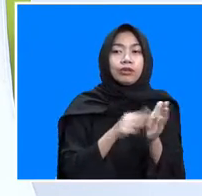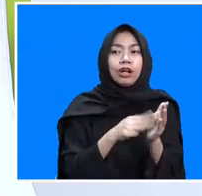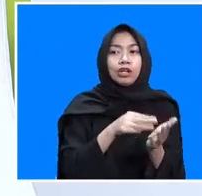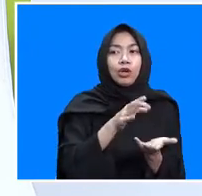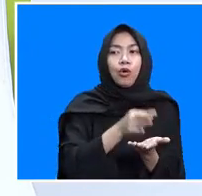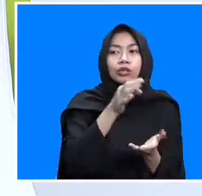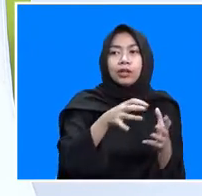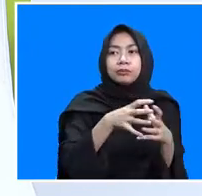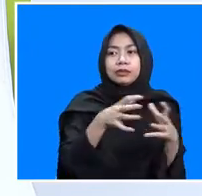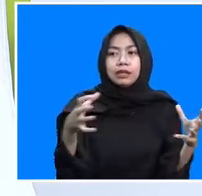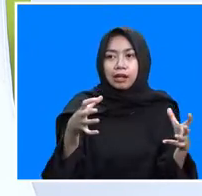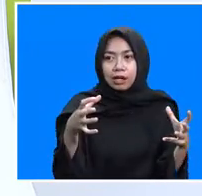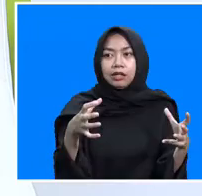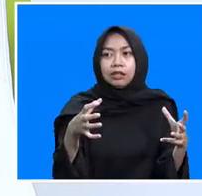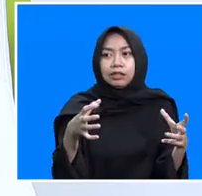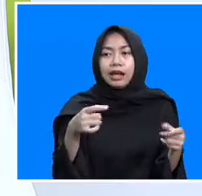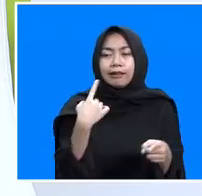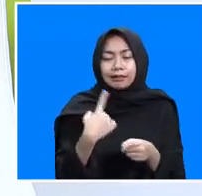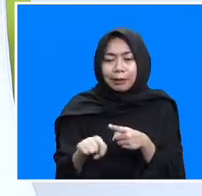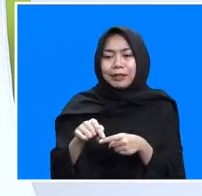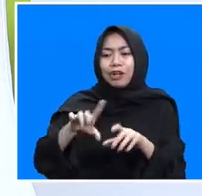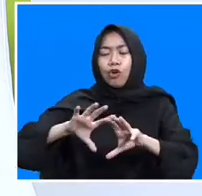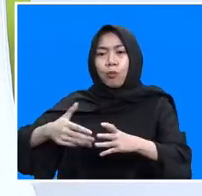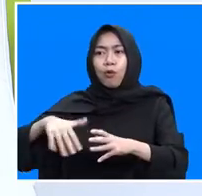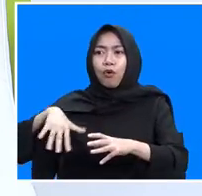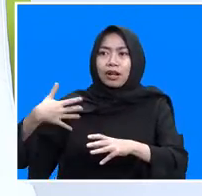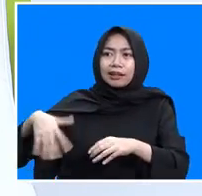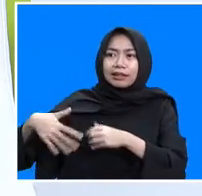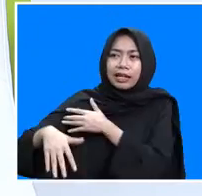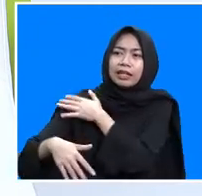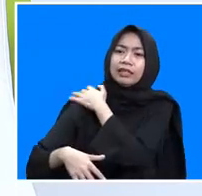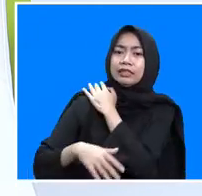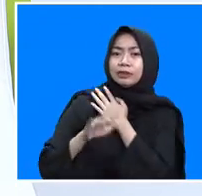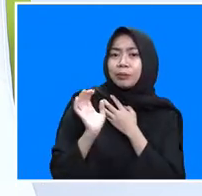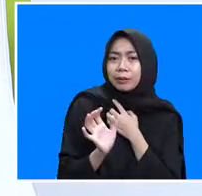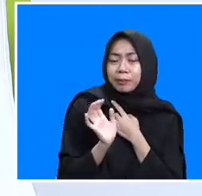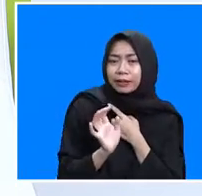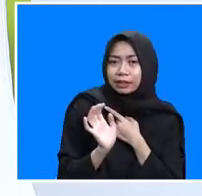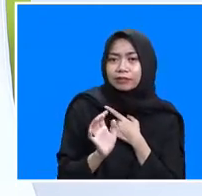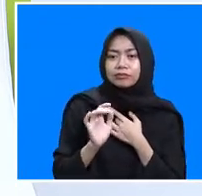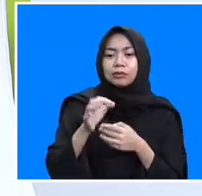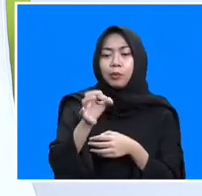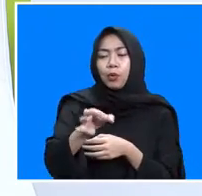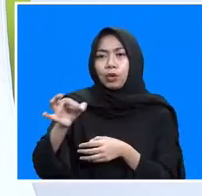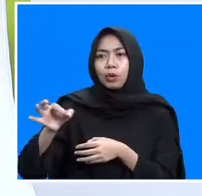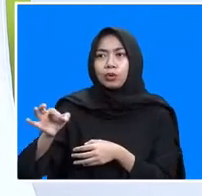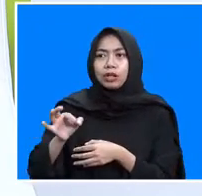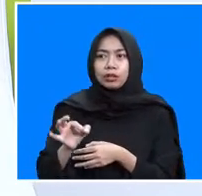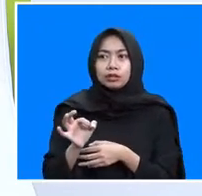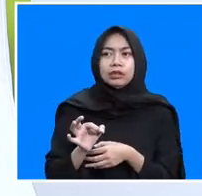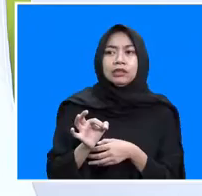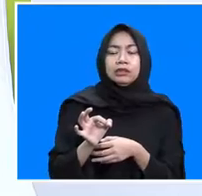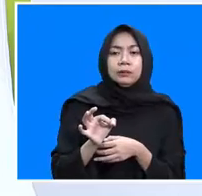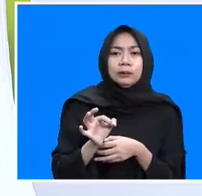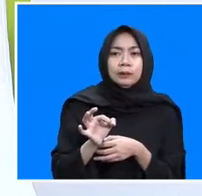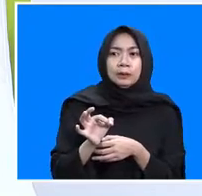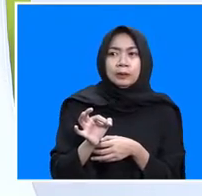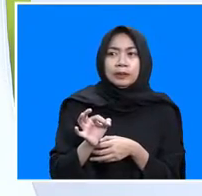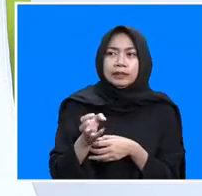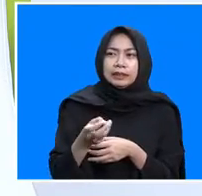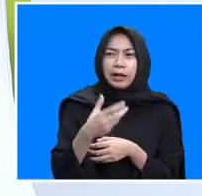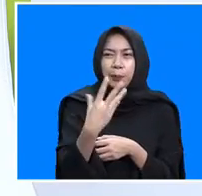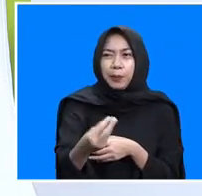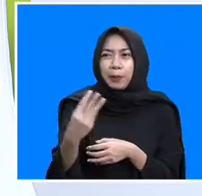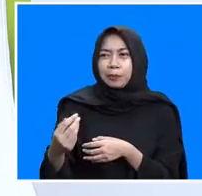the option because we do realize, you know, the impact of learning loss will be largely greater for these group of